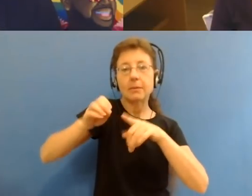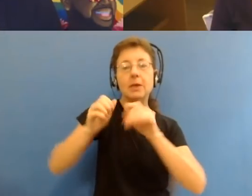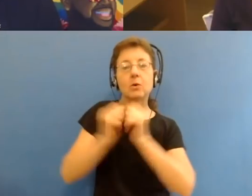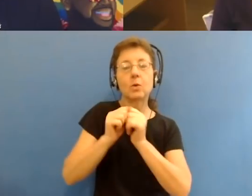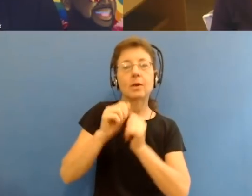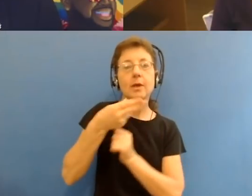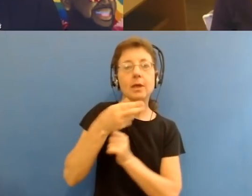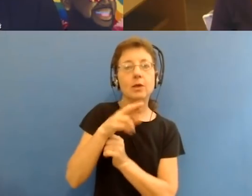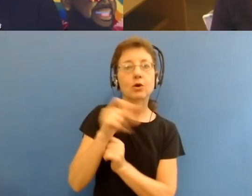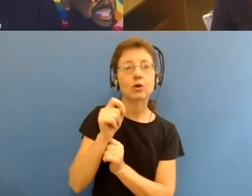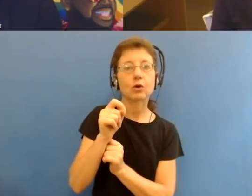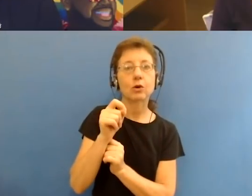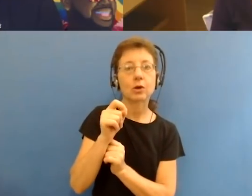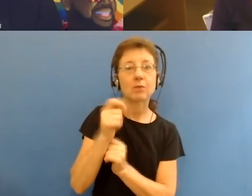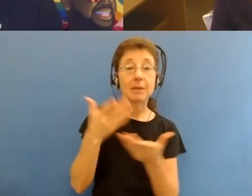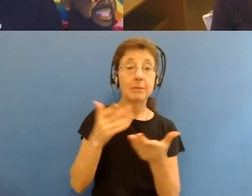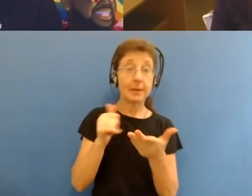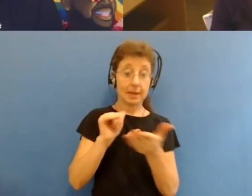to that person.